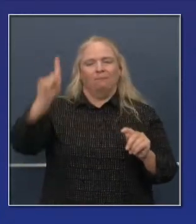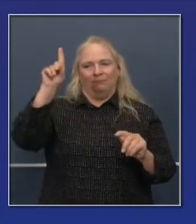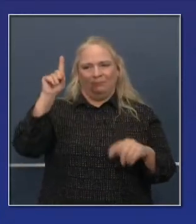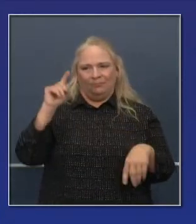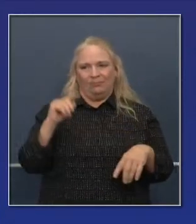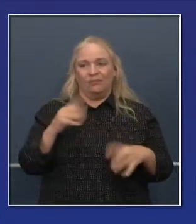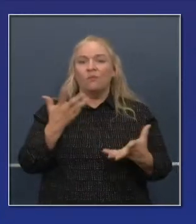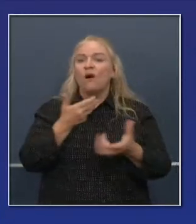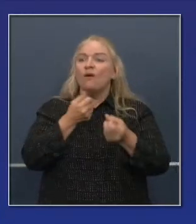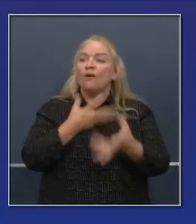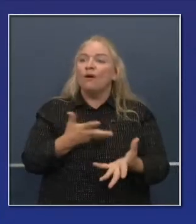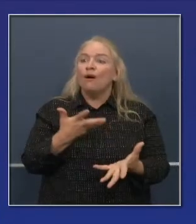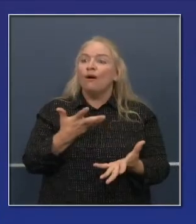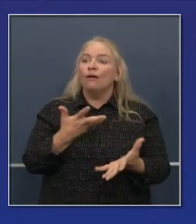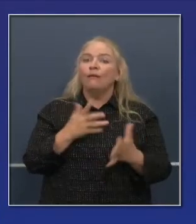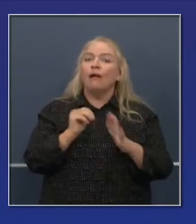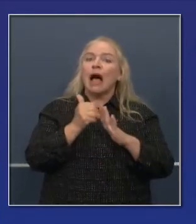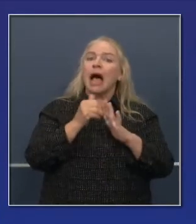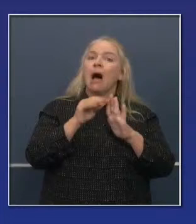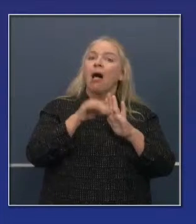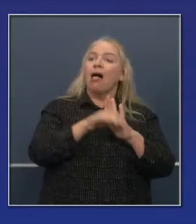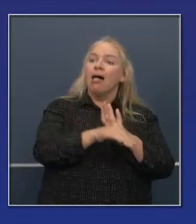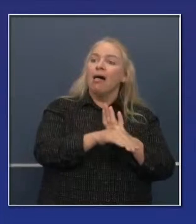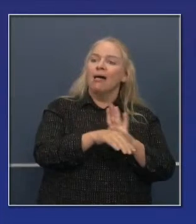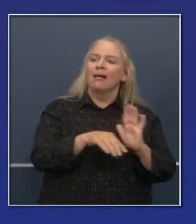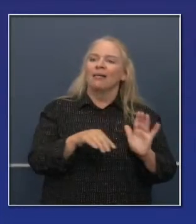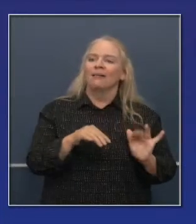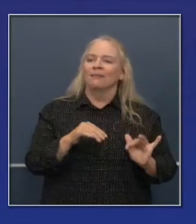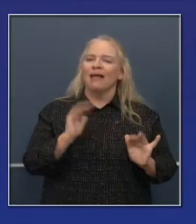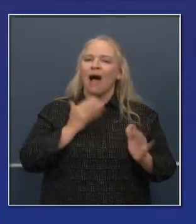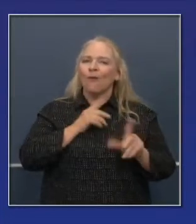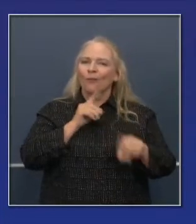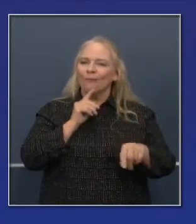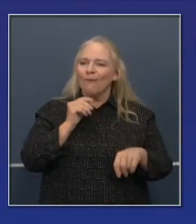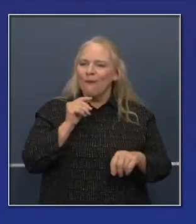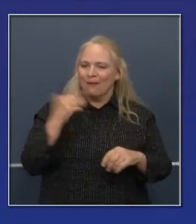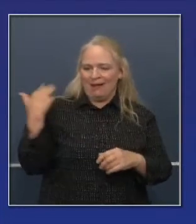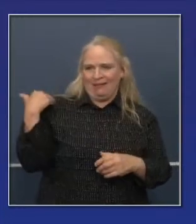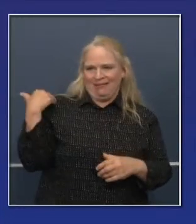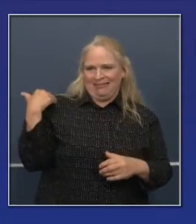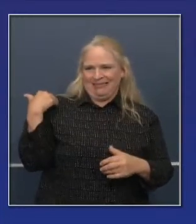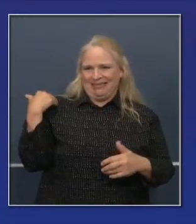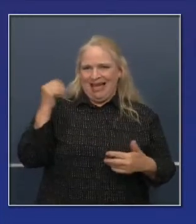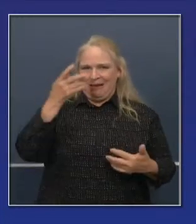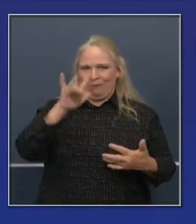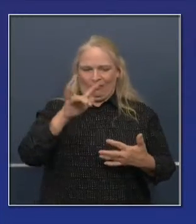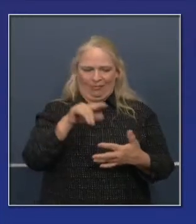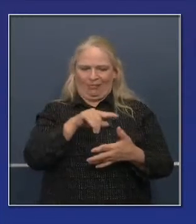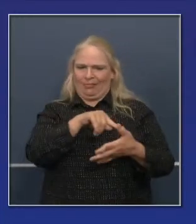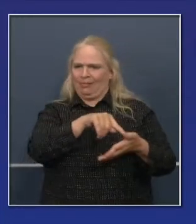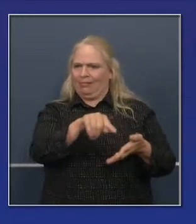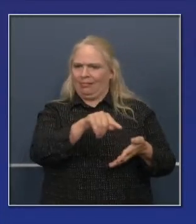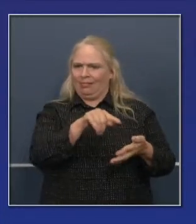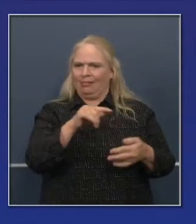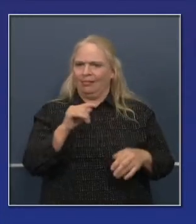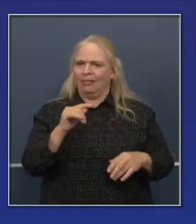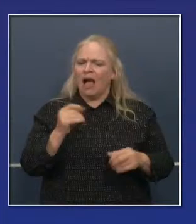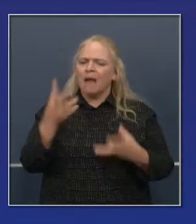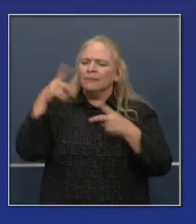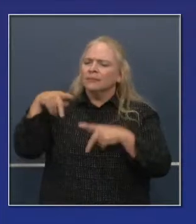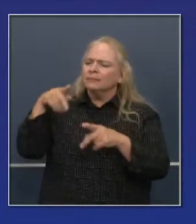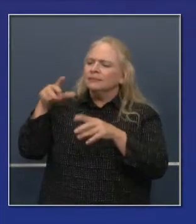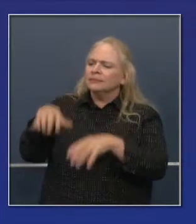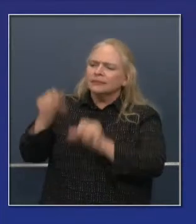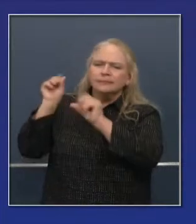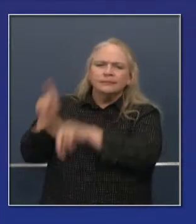our reporting back in early April is the total positivity rates. I'll remind you again, total number of